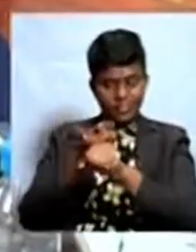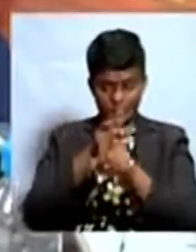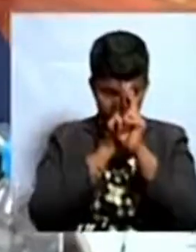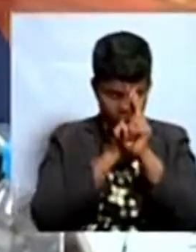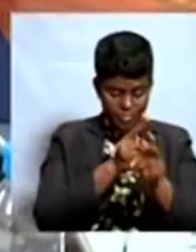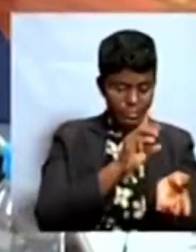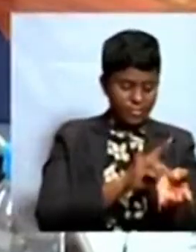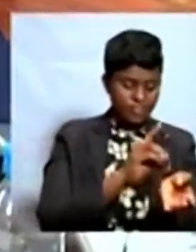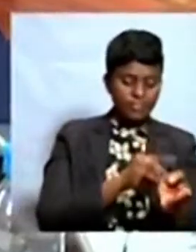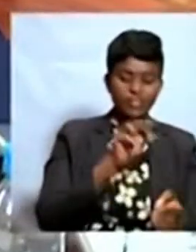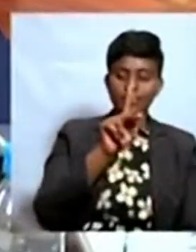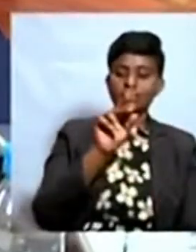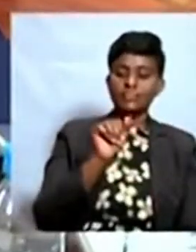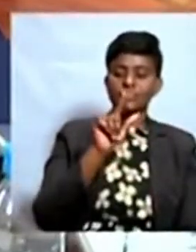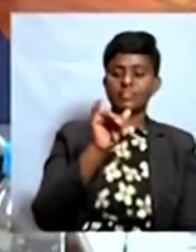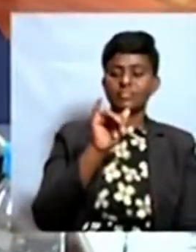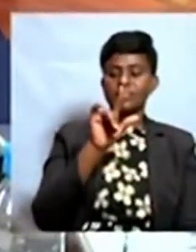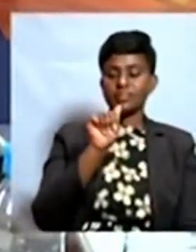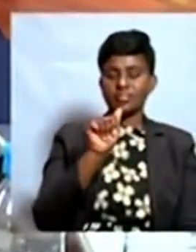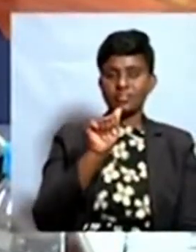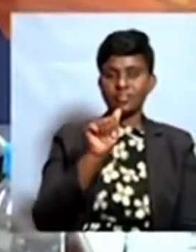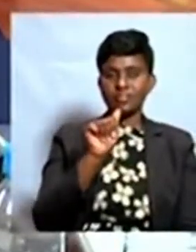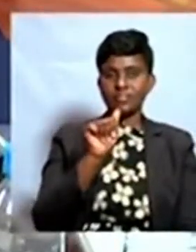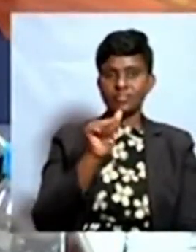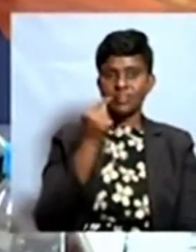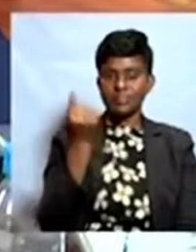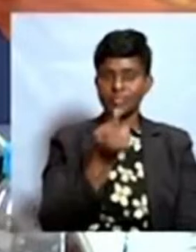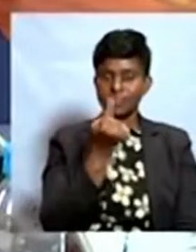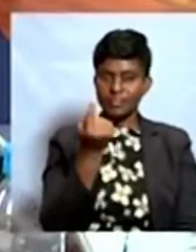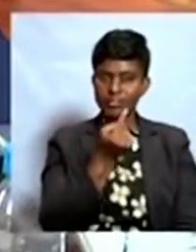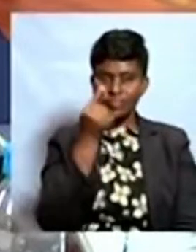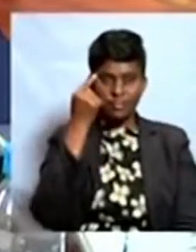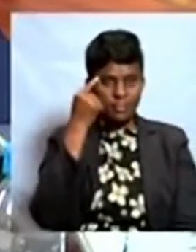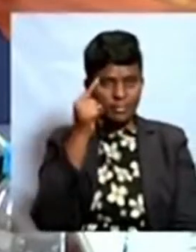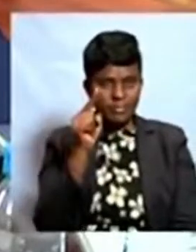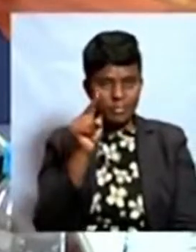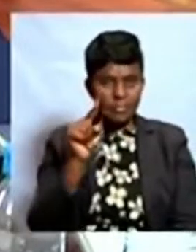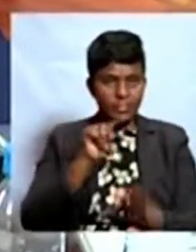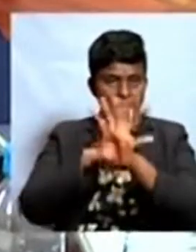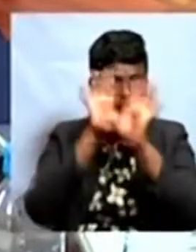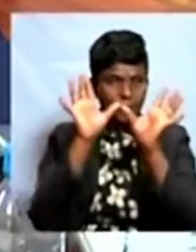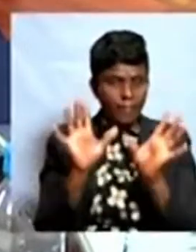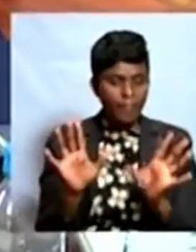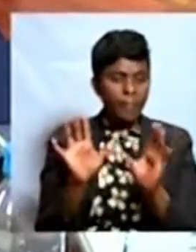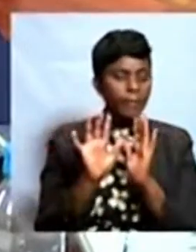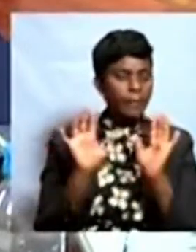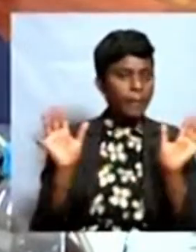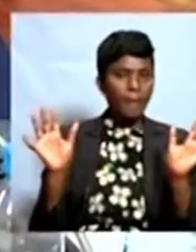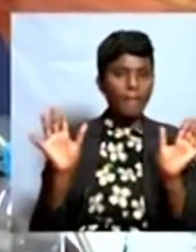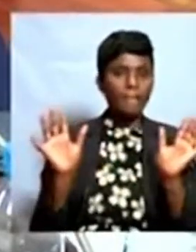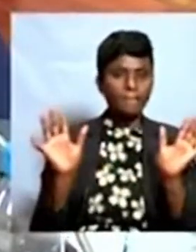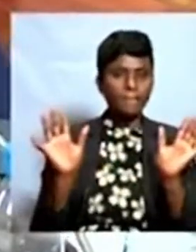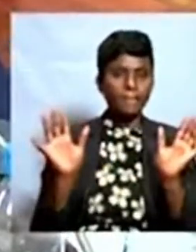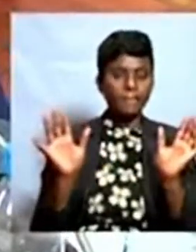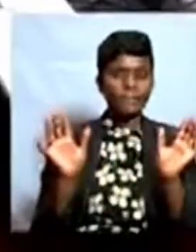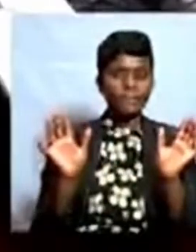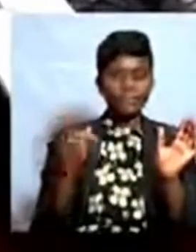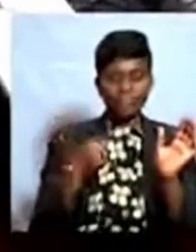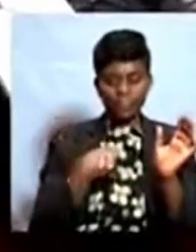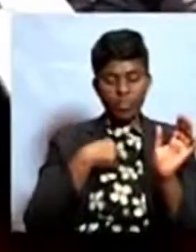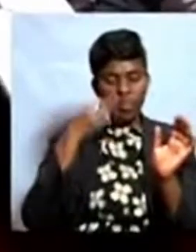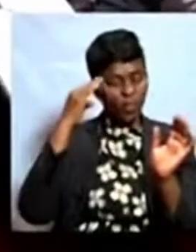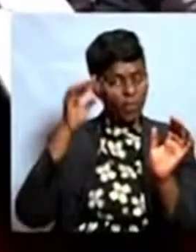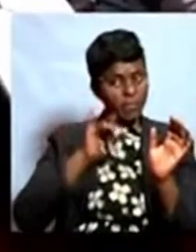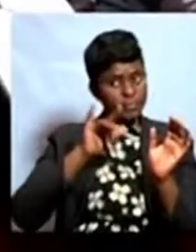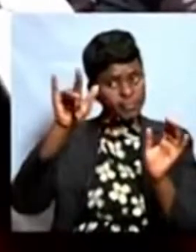Dr. Kalila. So thank you, Chair. It's just for clarity's sake. I know that the Civil